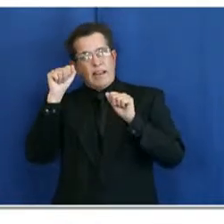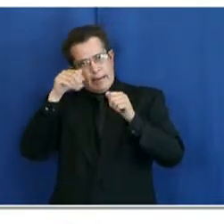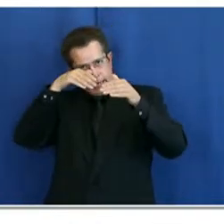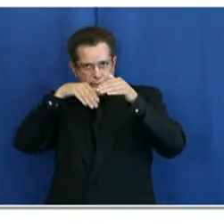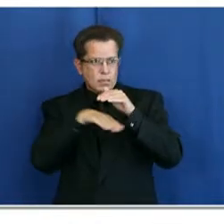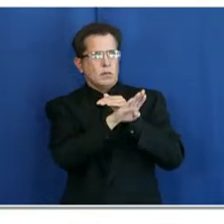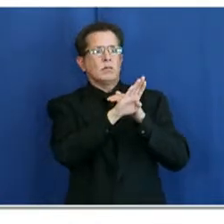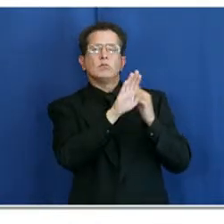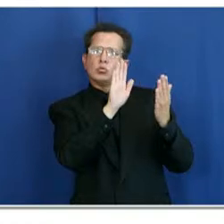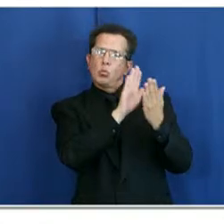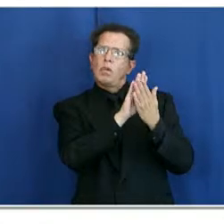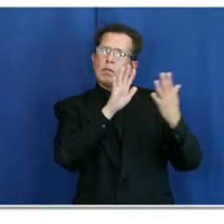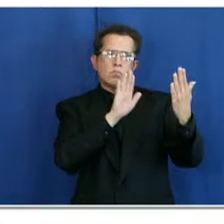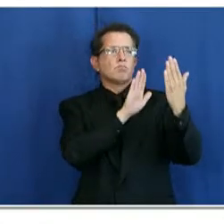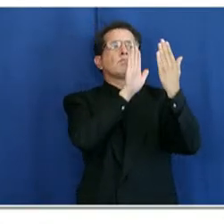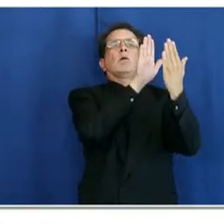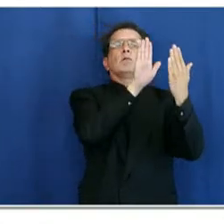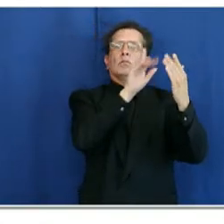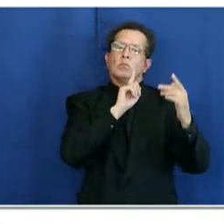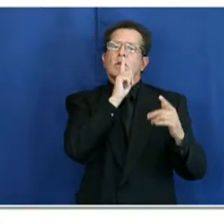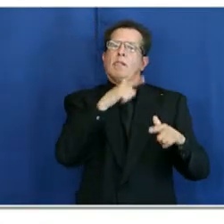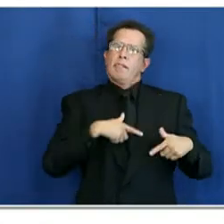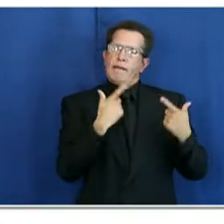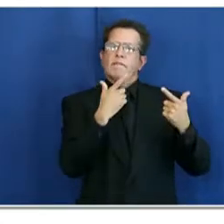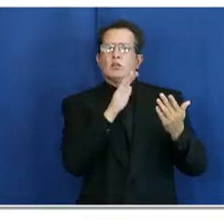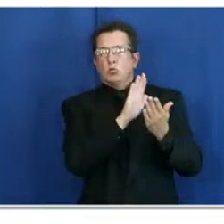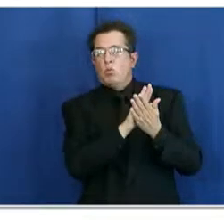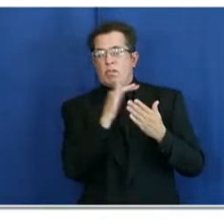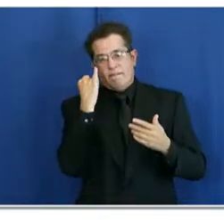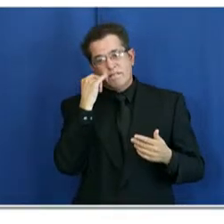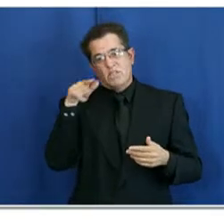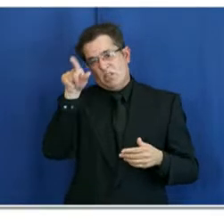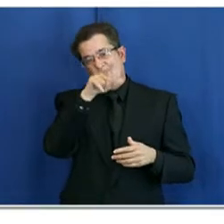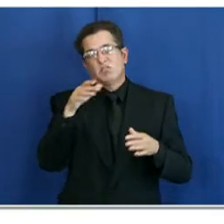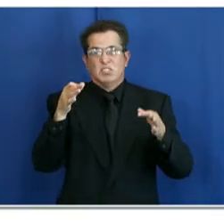in-person education if they chose to do so. In this next slide,